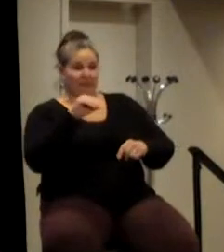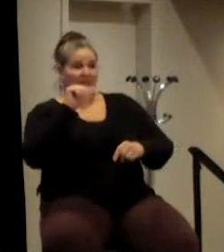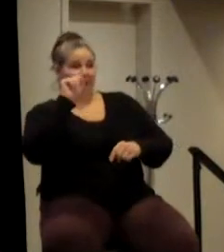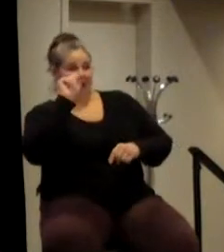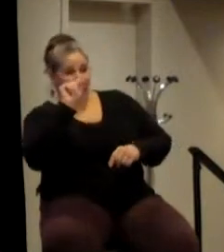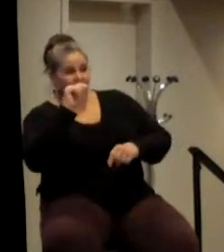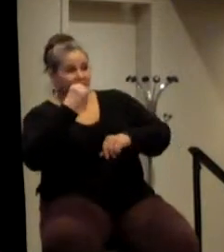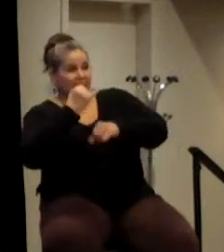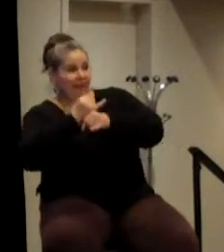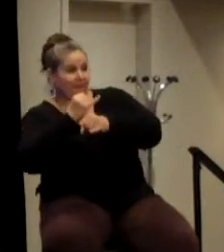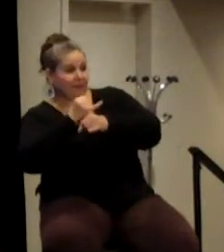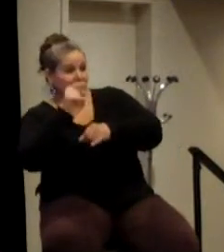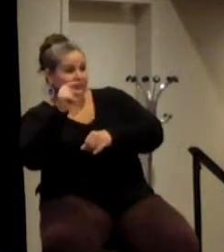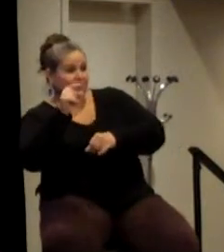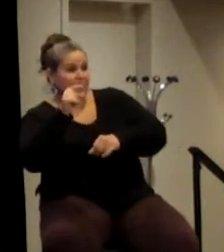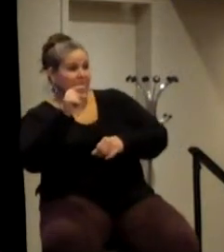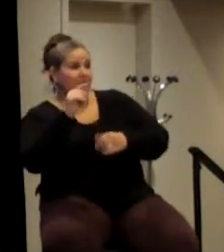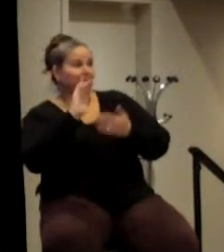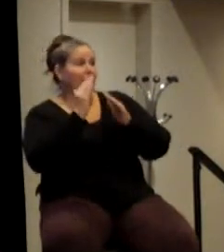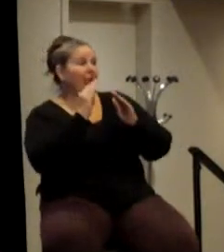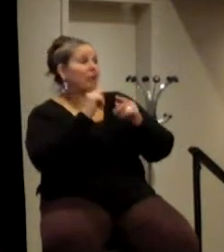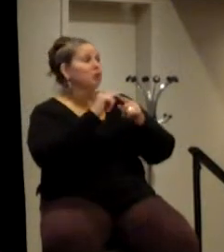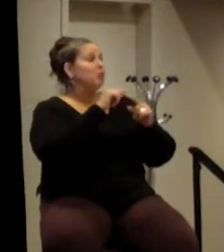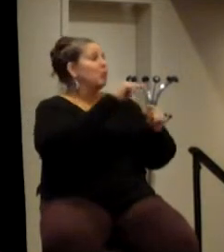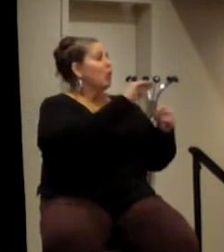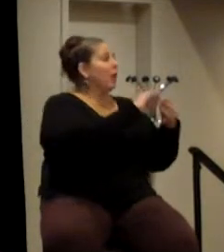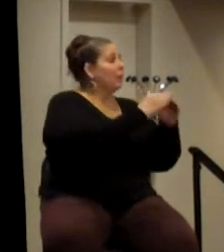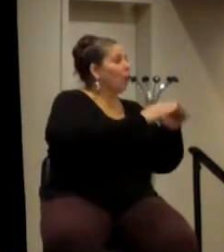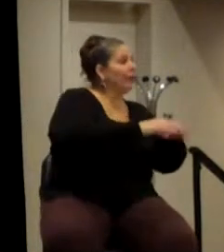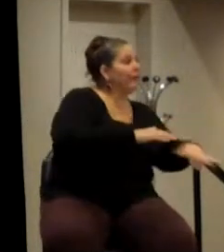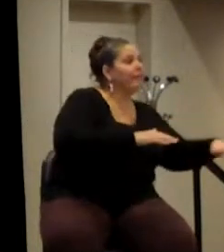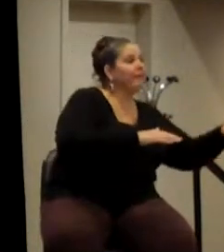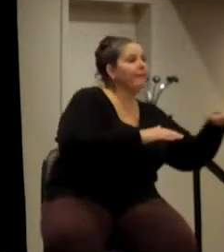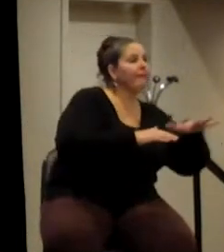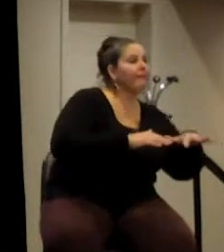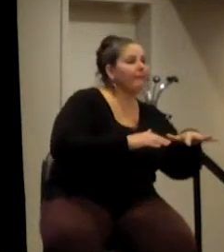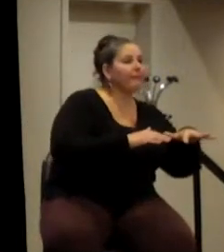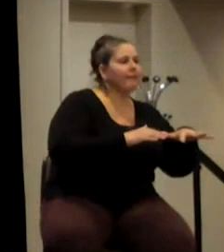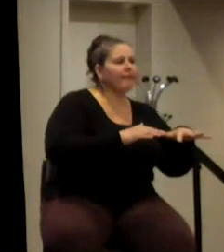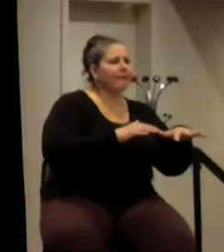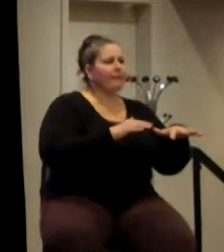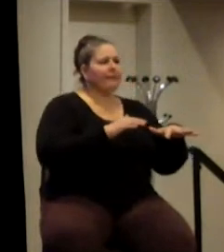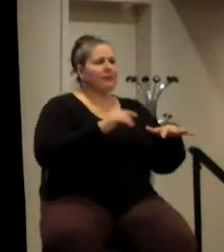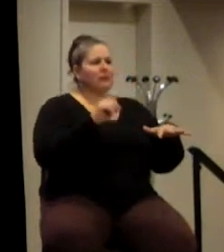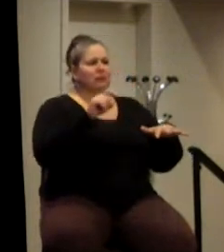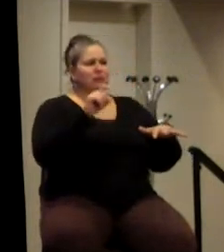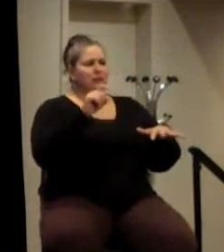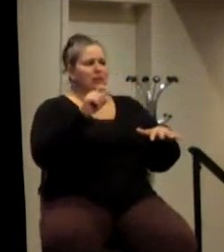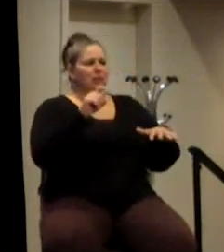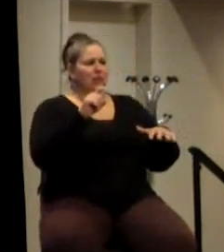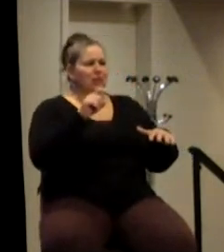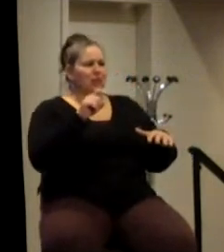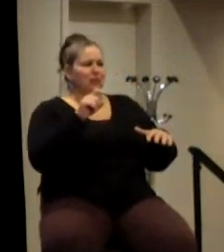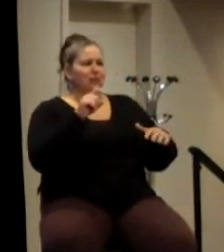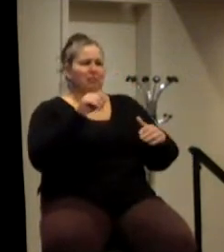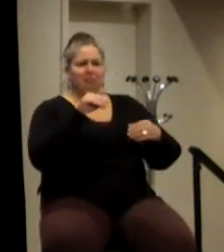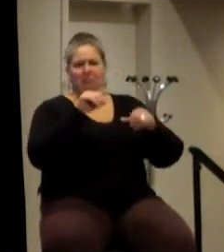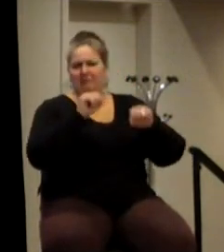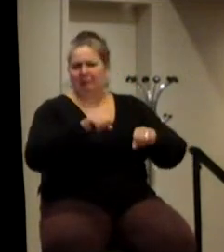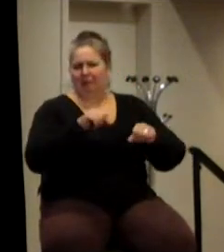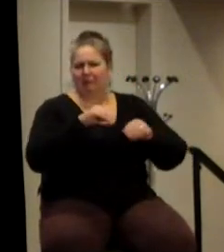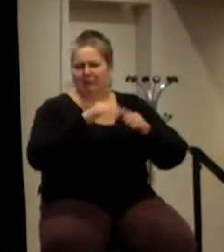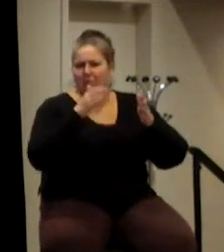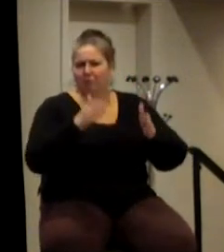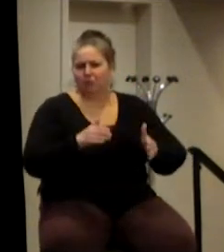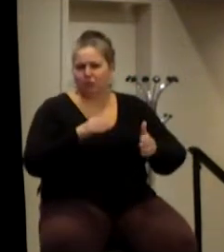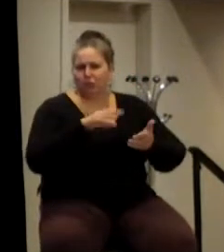at large, I still think you should be able to do in-person learning. Saying that, I don't make that rule, but I'm